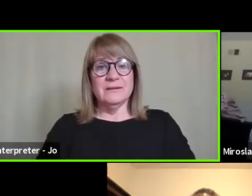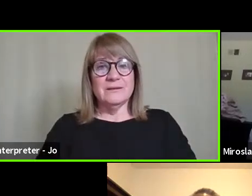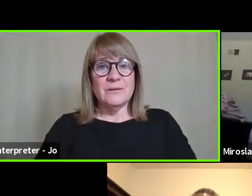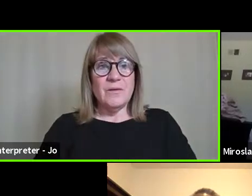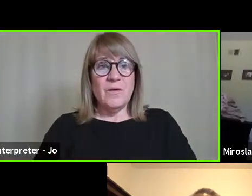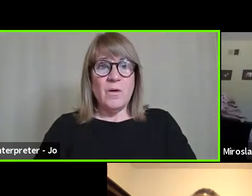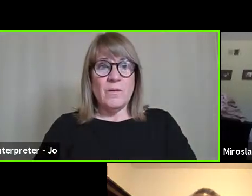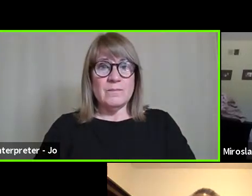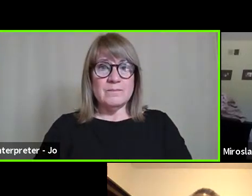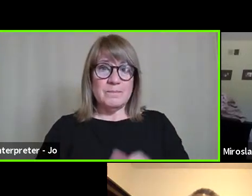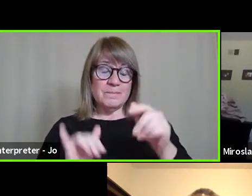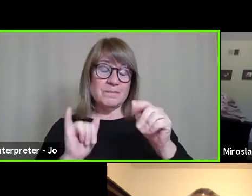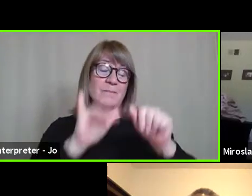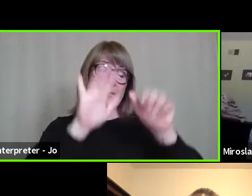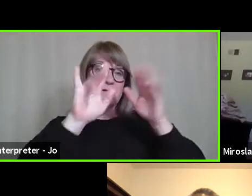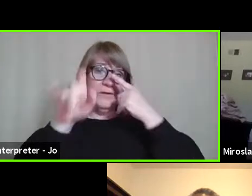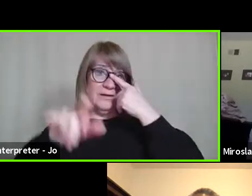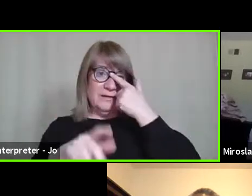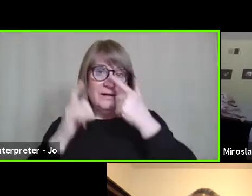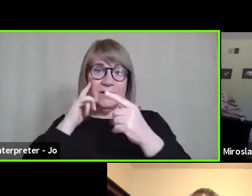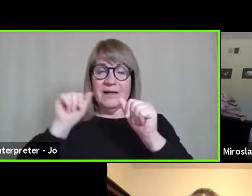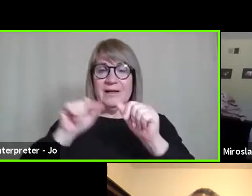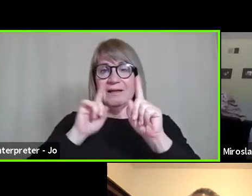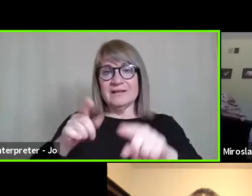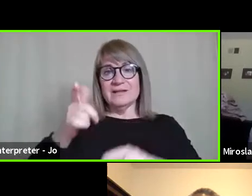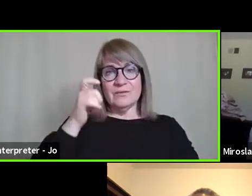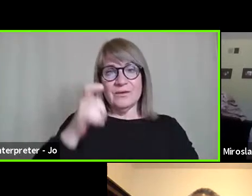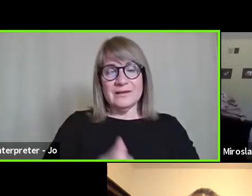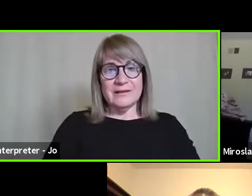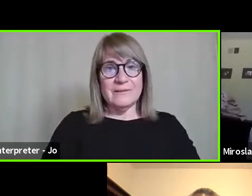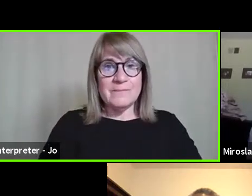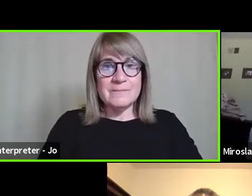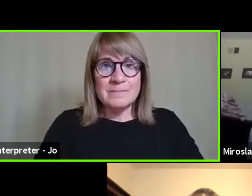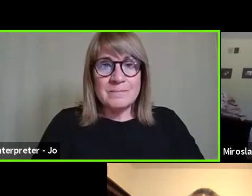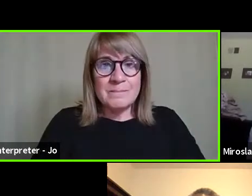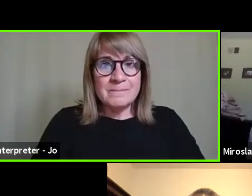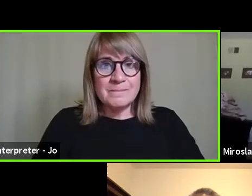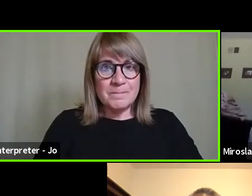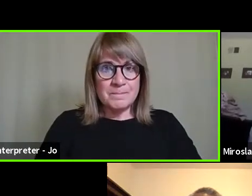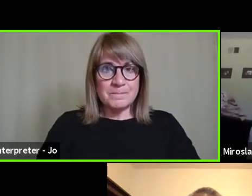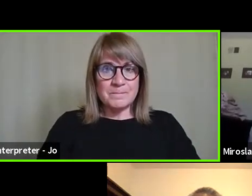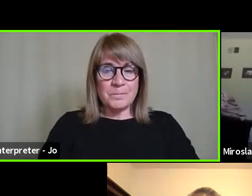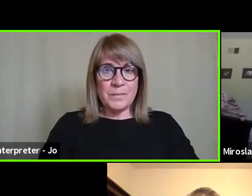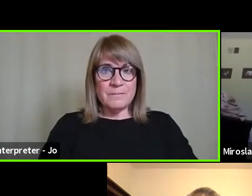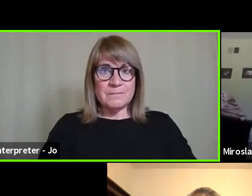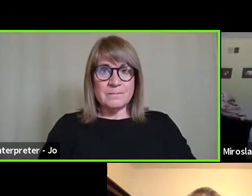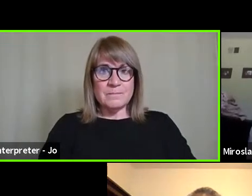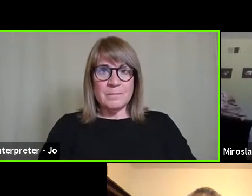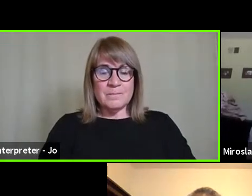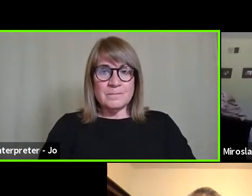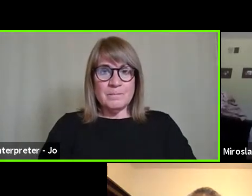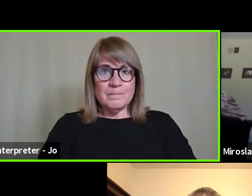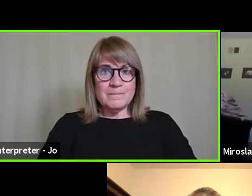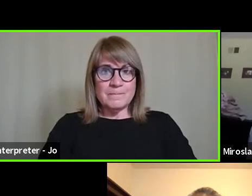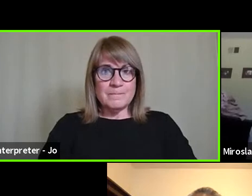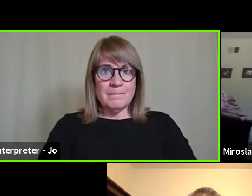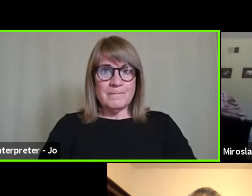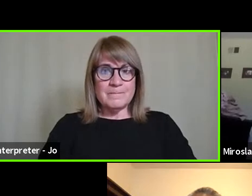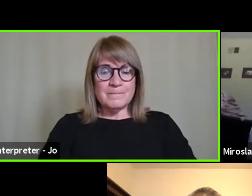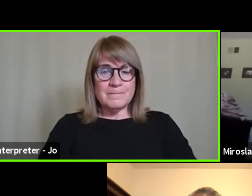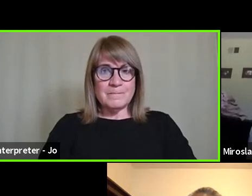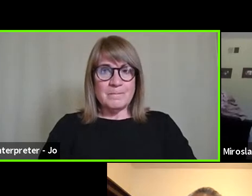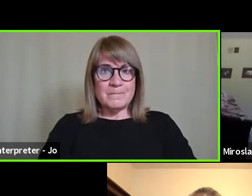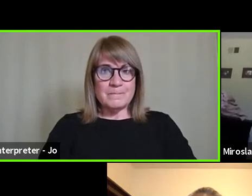sure so that's a great question so i i think i can answer that quickly by seeing you that there is nothing inconsistent with supporting women's rights